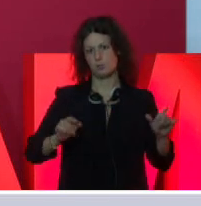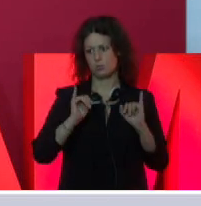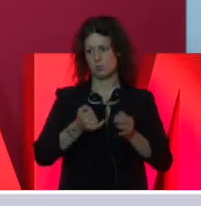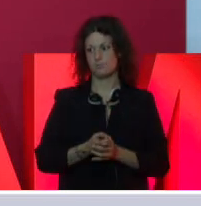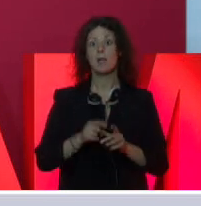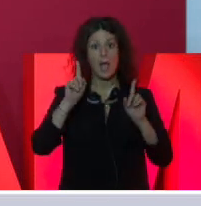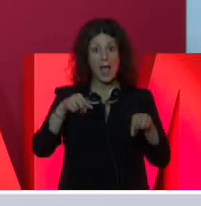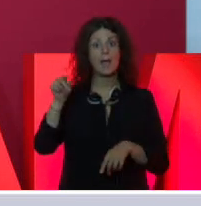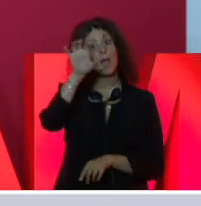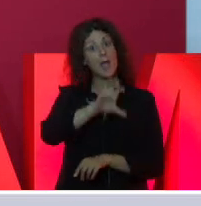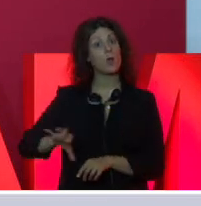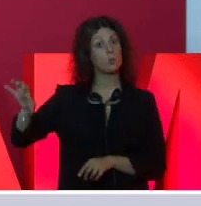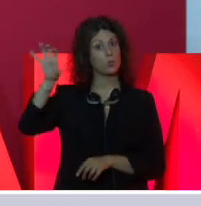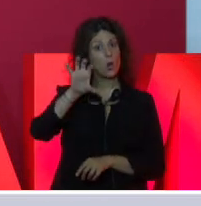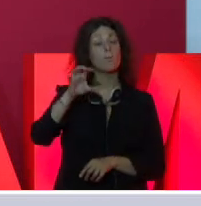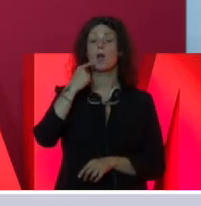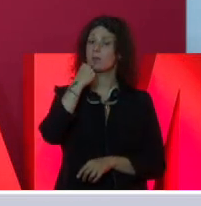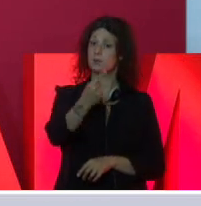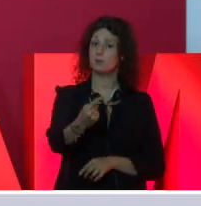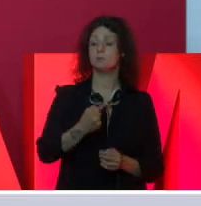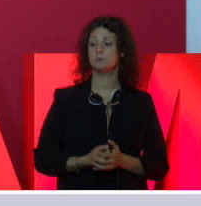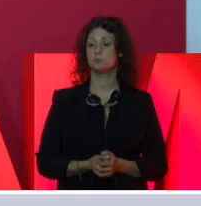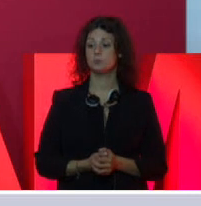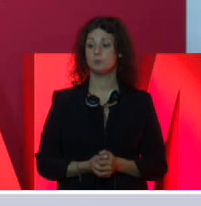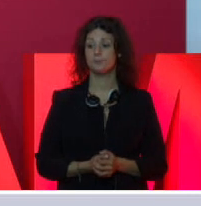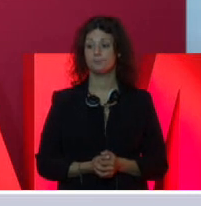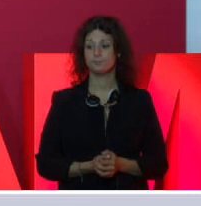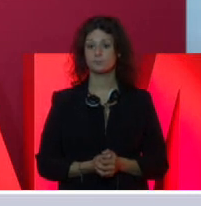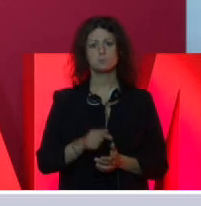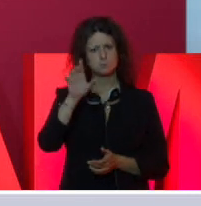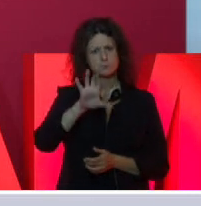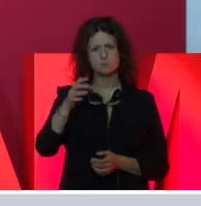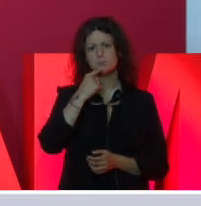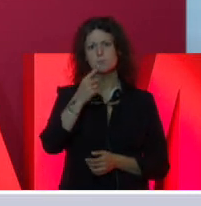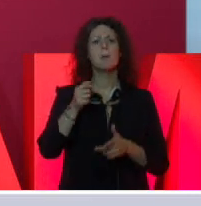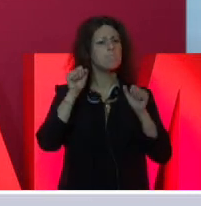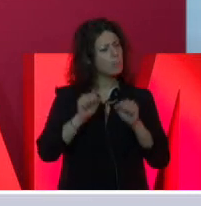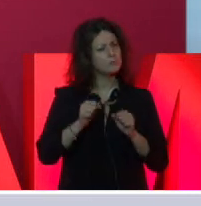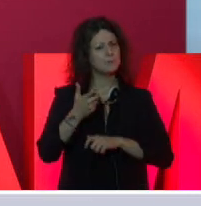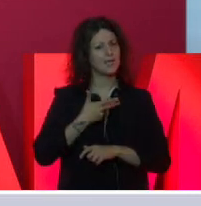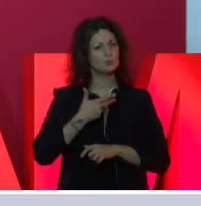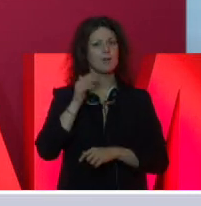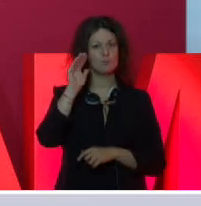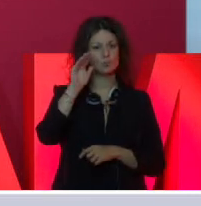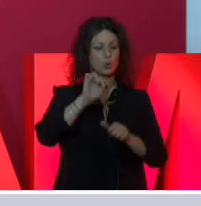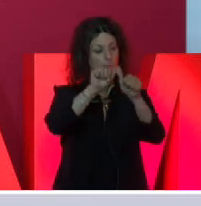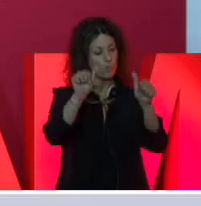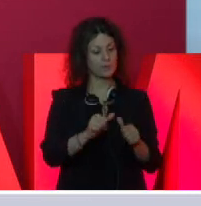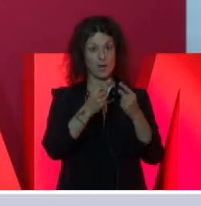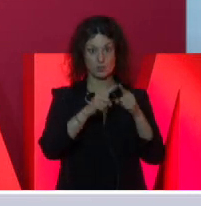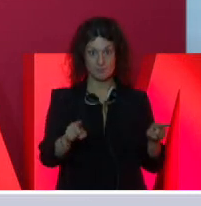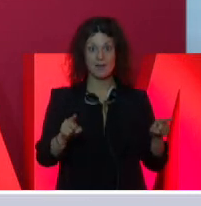question. We saw the creation of a different model as a great opportunity in